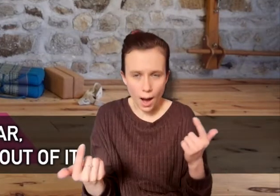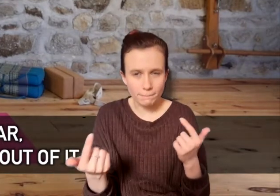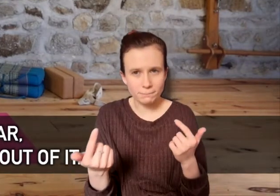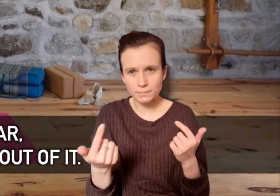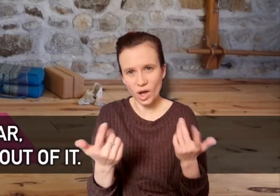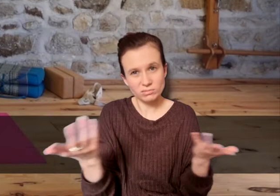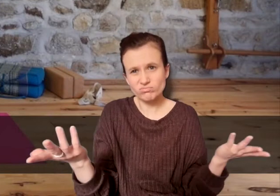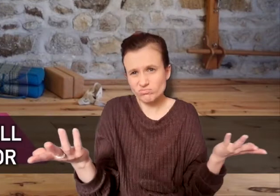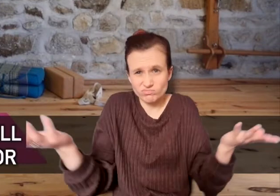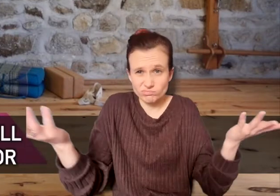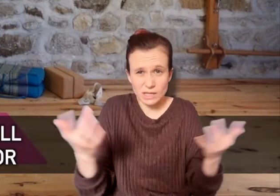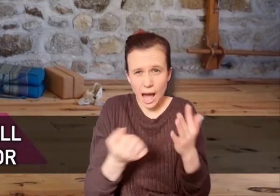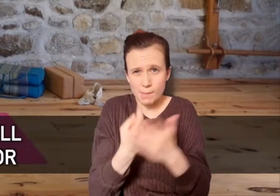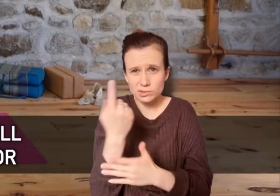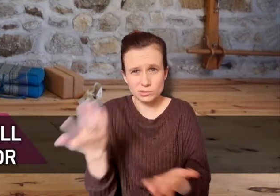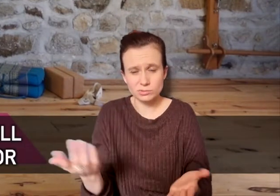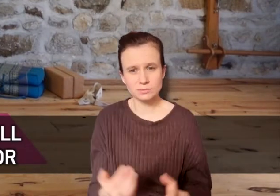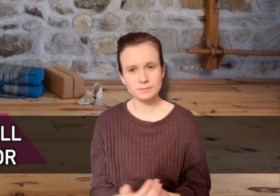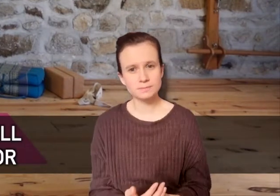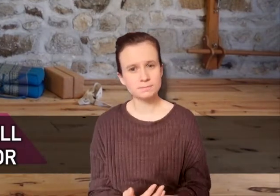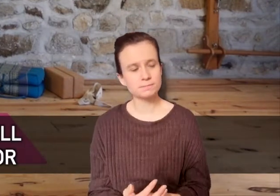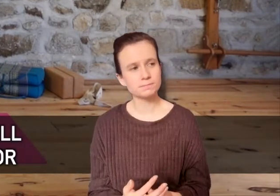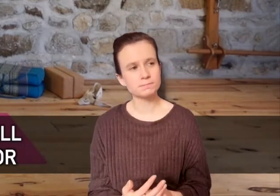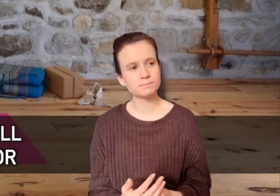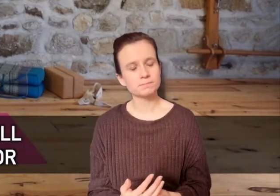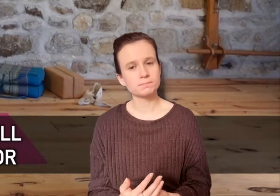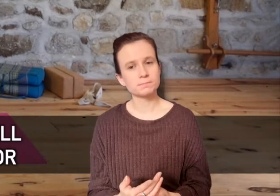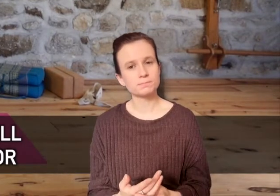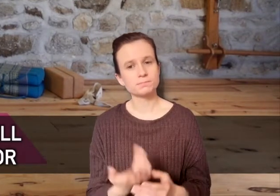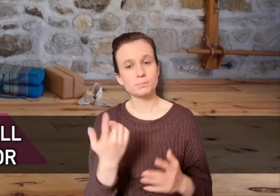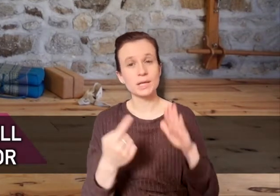And come on out of it. So the important thing is you still